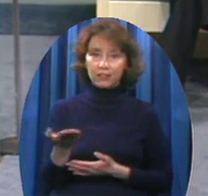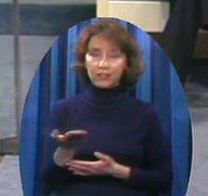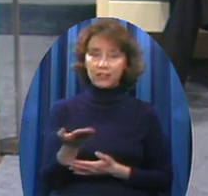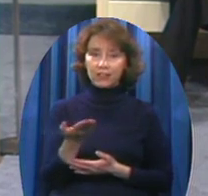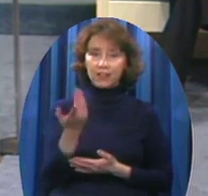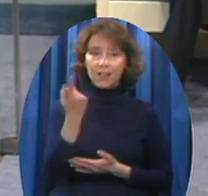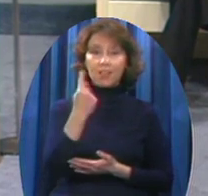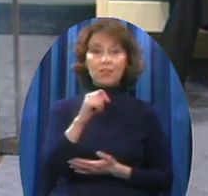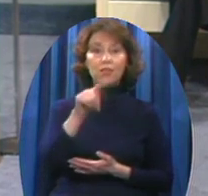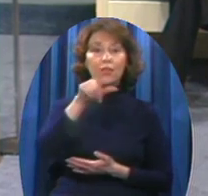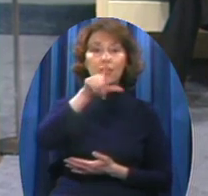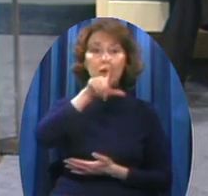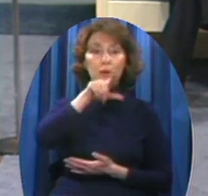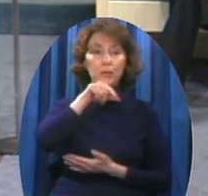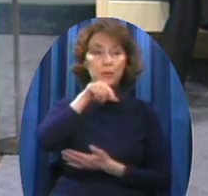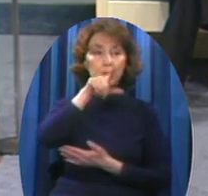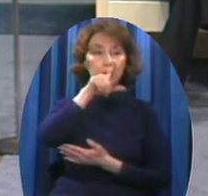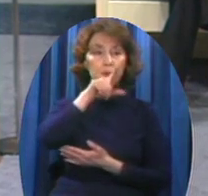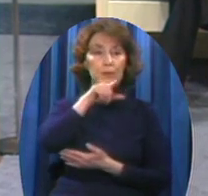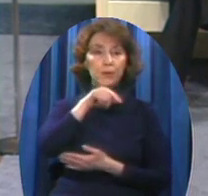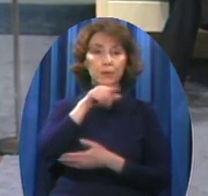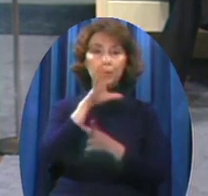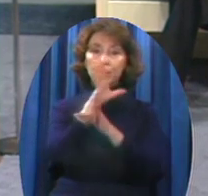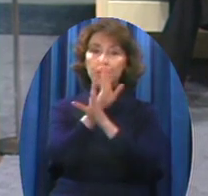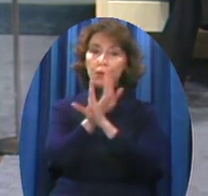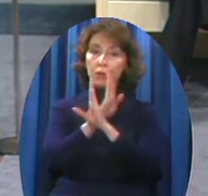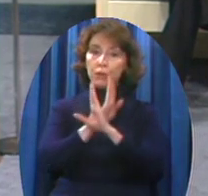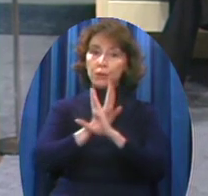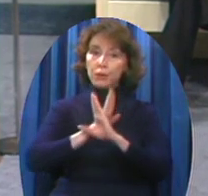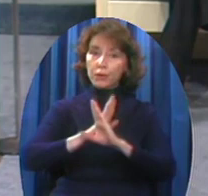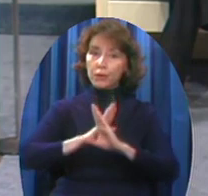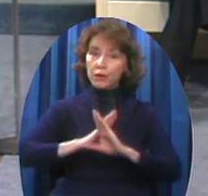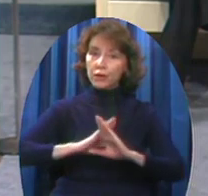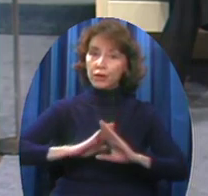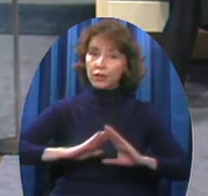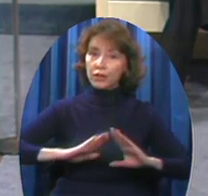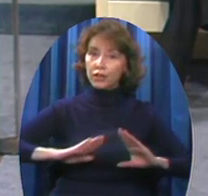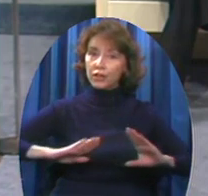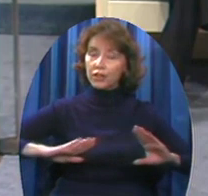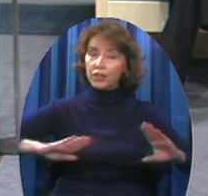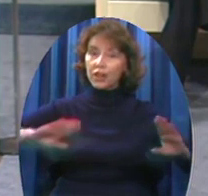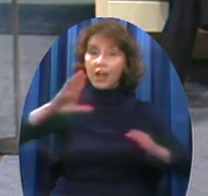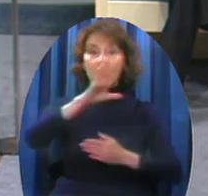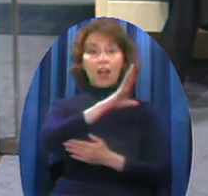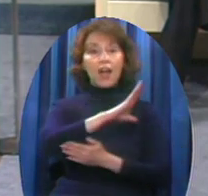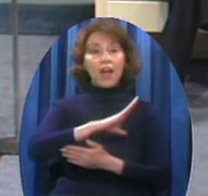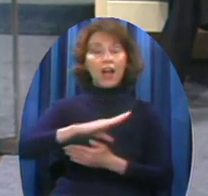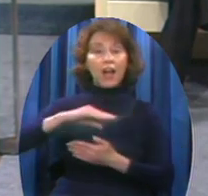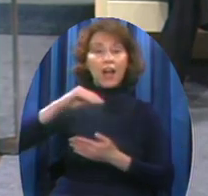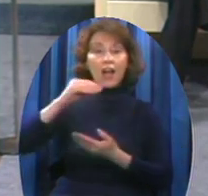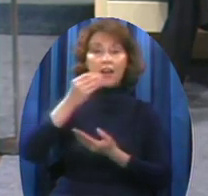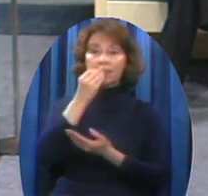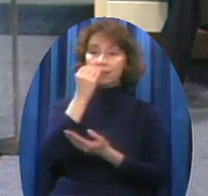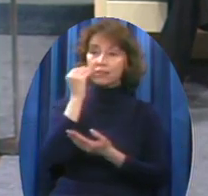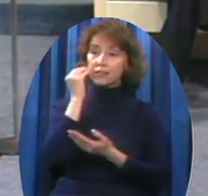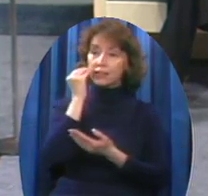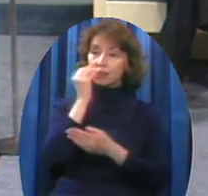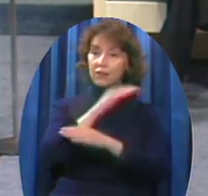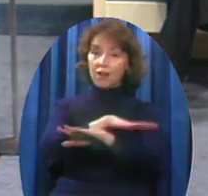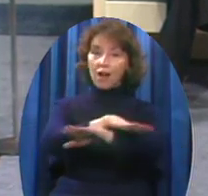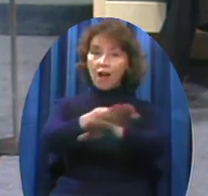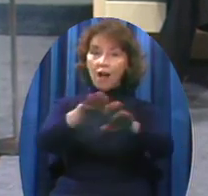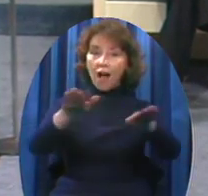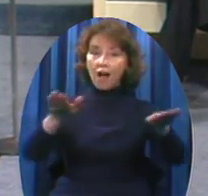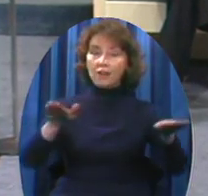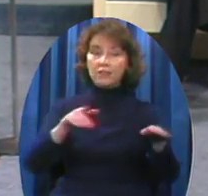The birds hush their singing, in the garden there